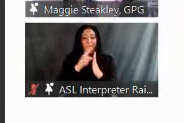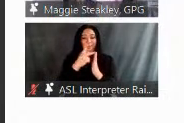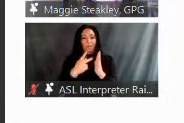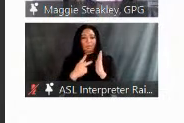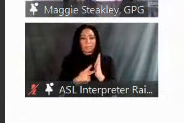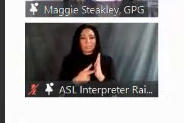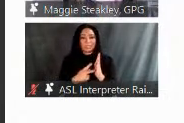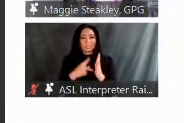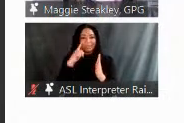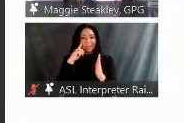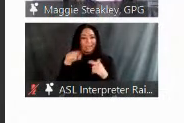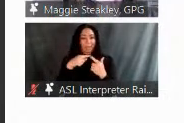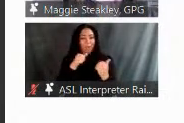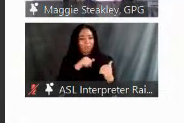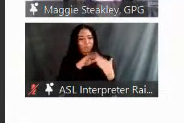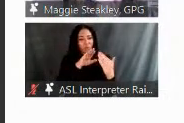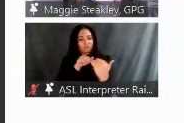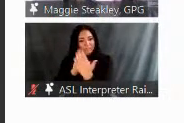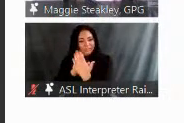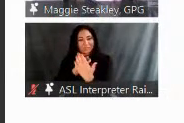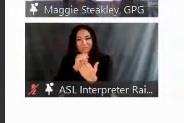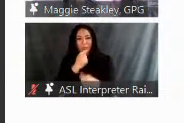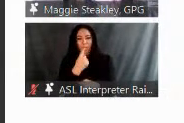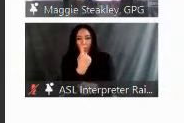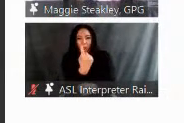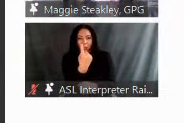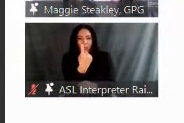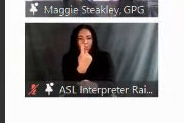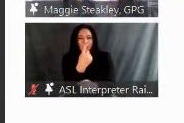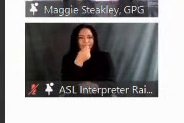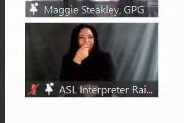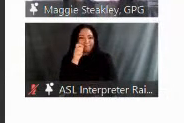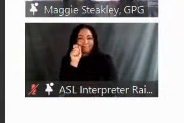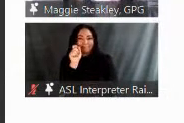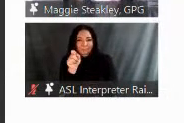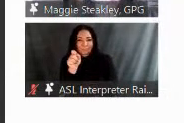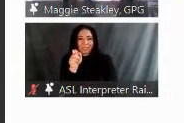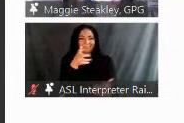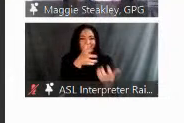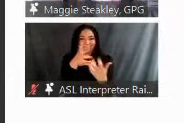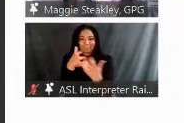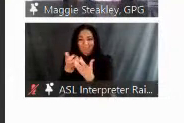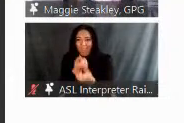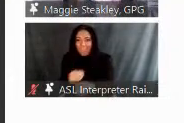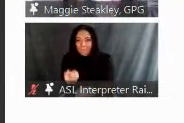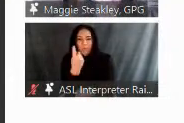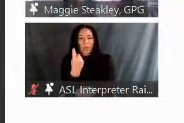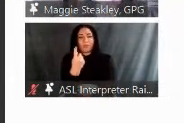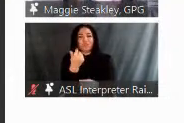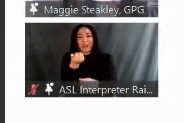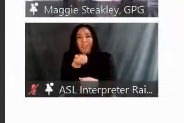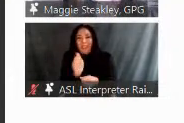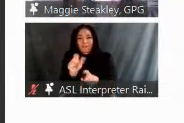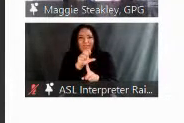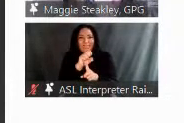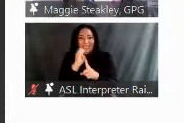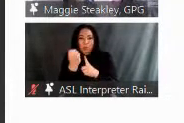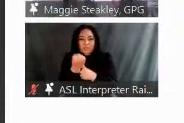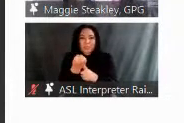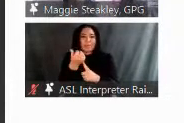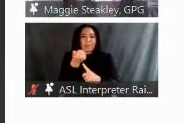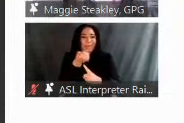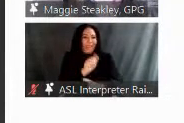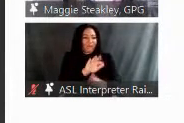at the approaches, that it's not a one-stop shop for everyone or every ecosystem or every city or